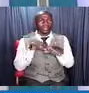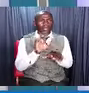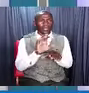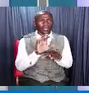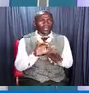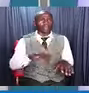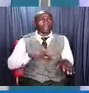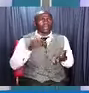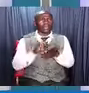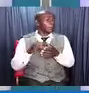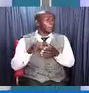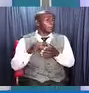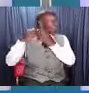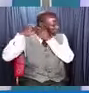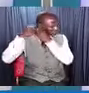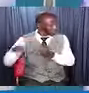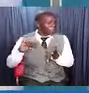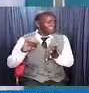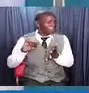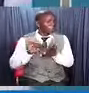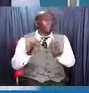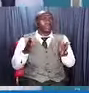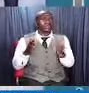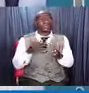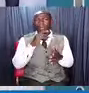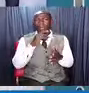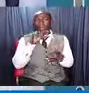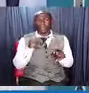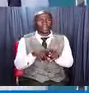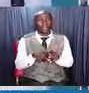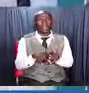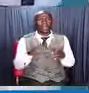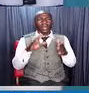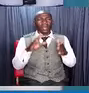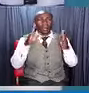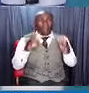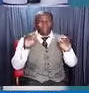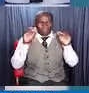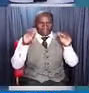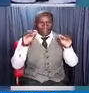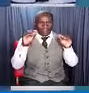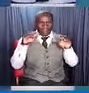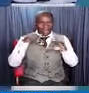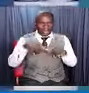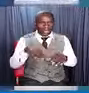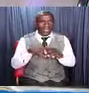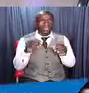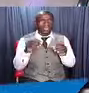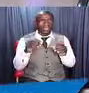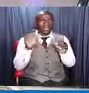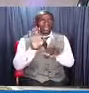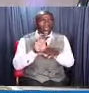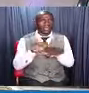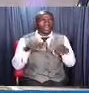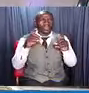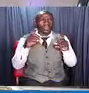before the teaching. Nasikia ndugu huyo nimemkata kabisa. I feel being cut off with that brother. Mtu unakaa kwa mafundisho ya missionary. You are staying with the missionary. Tena utende